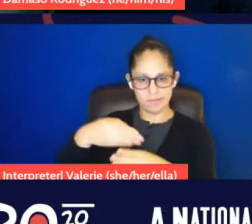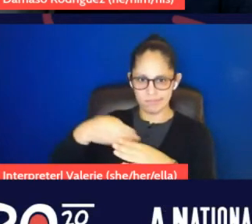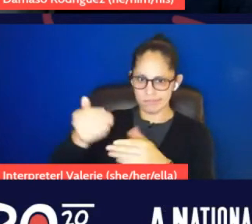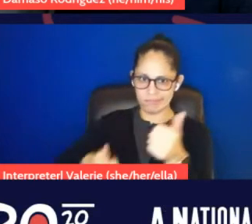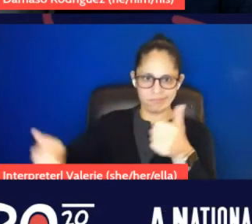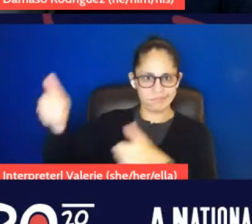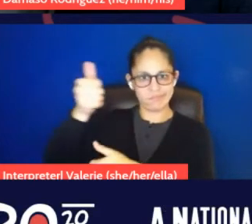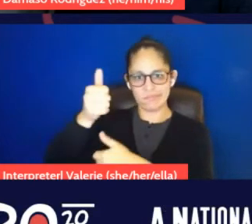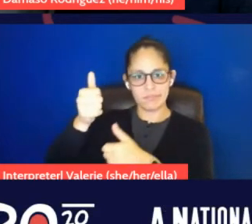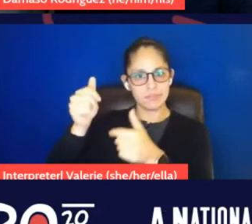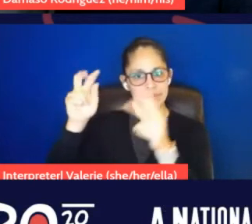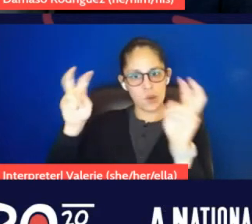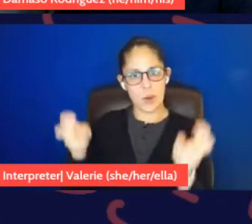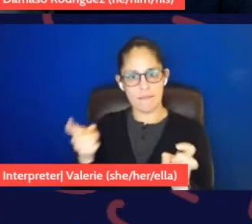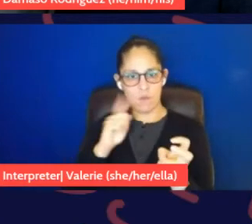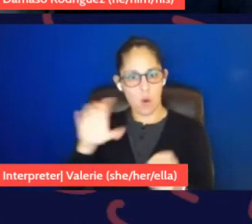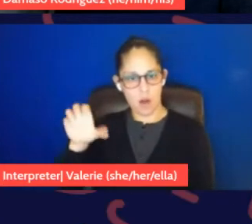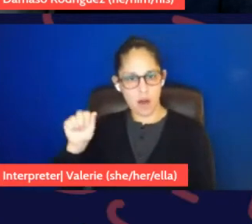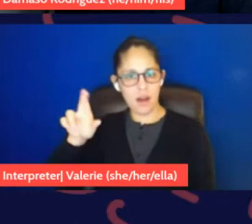specifically 2011,